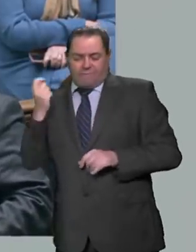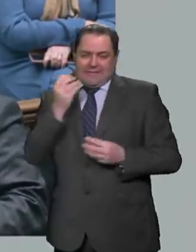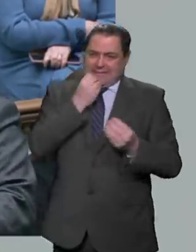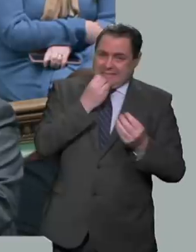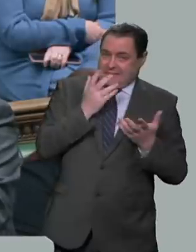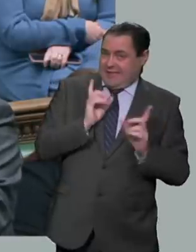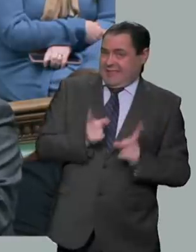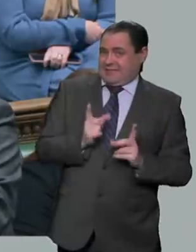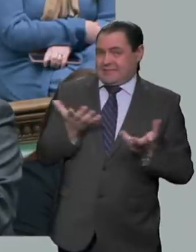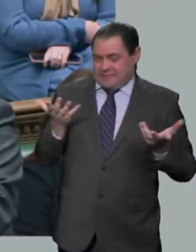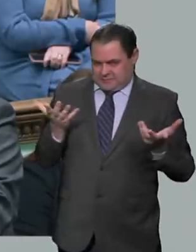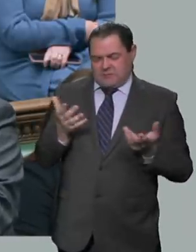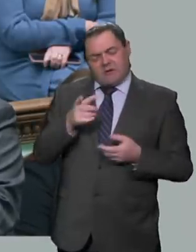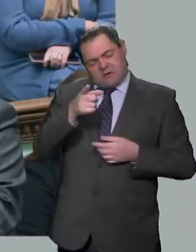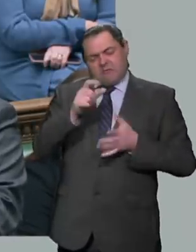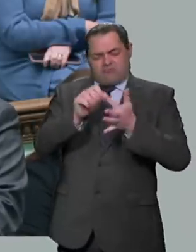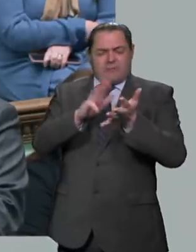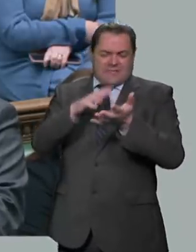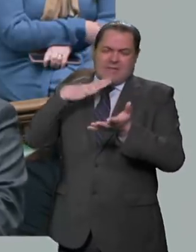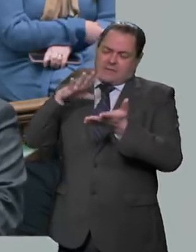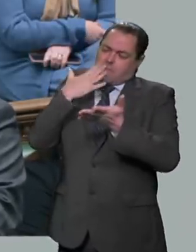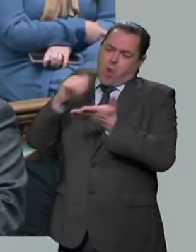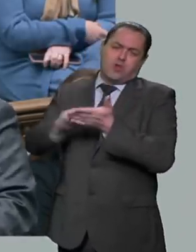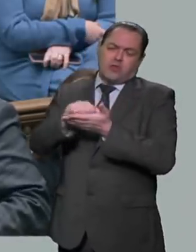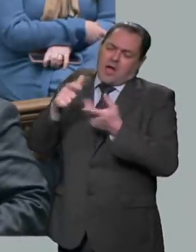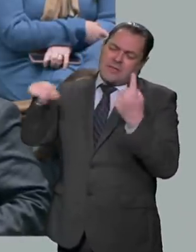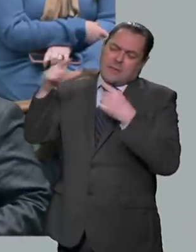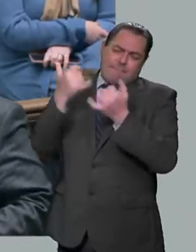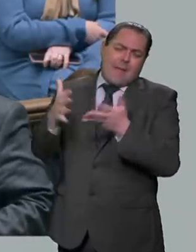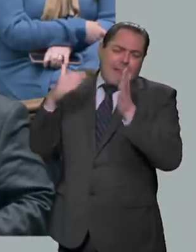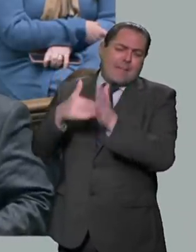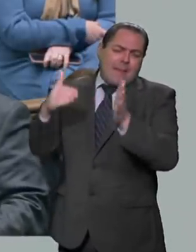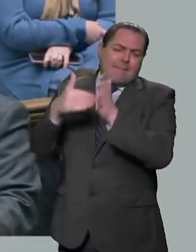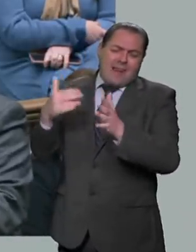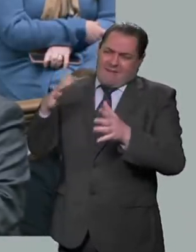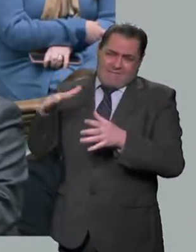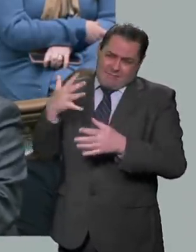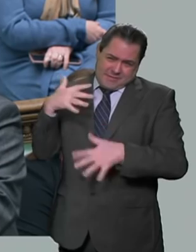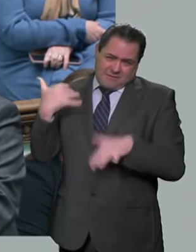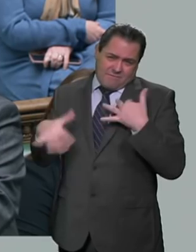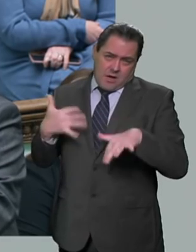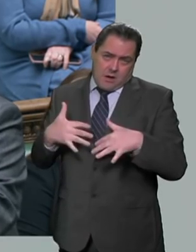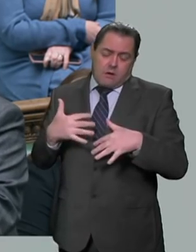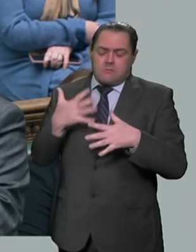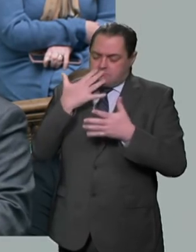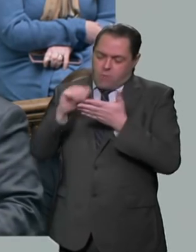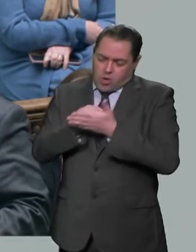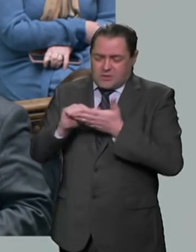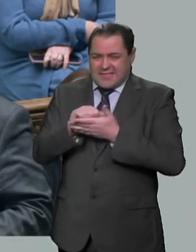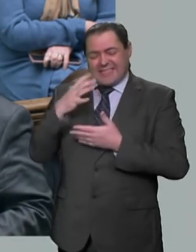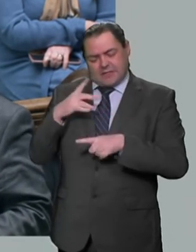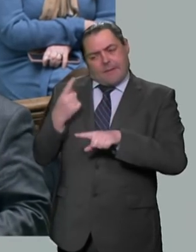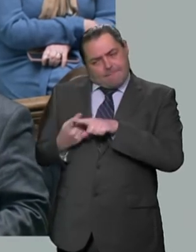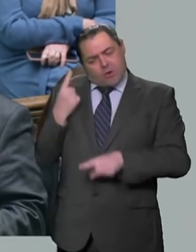Minister apologise for leaving millions of families worse off? And will he commit to an emergency